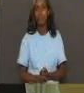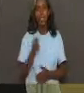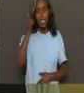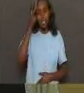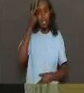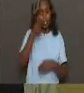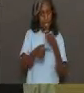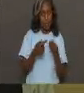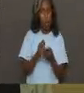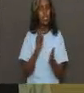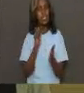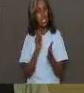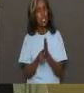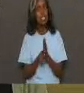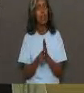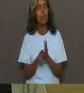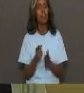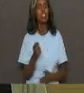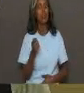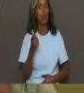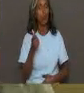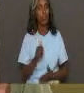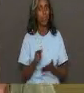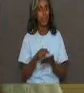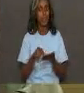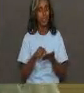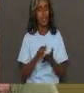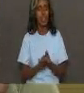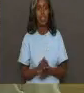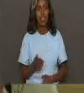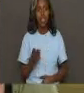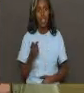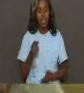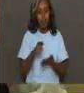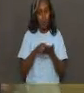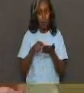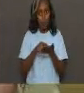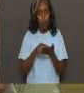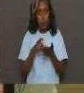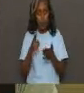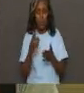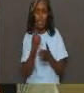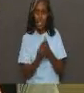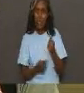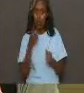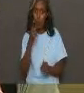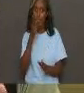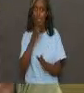Think about the example of the coin. A coin can only land on one